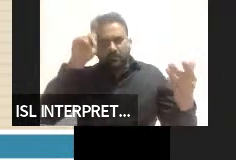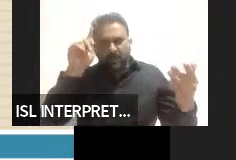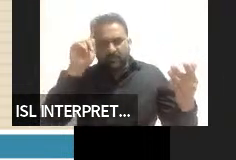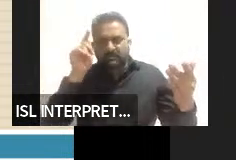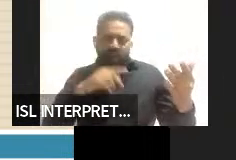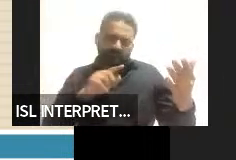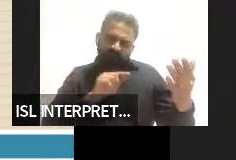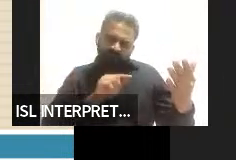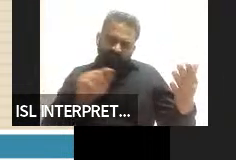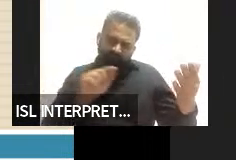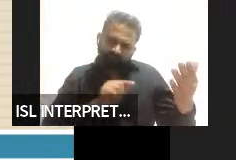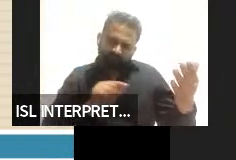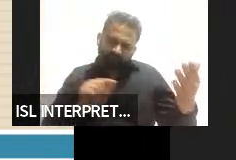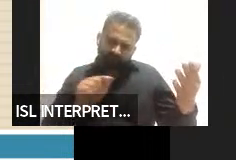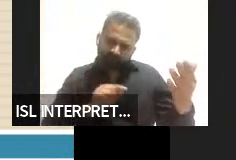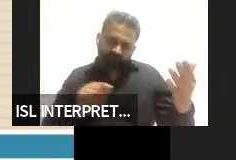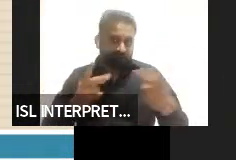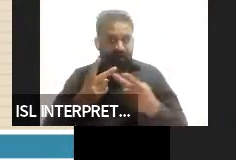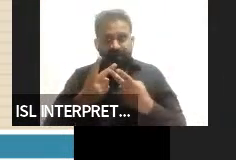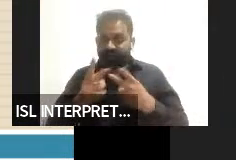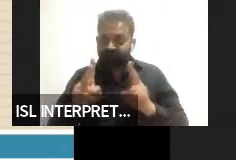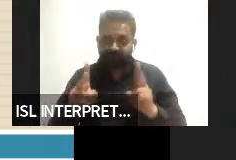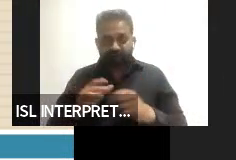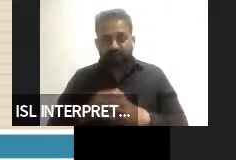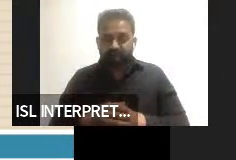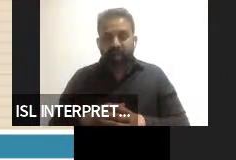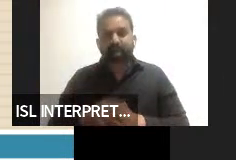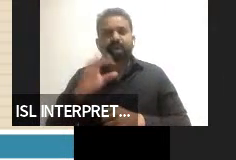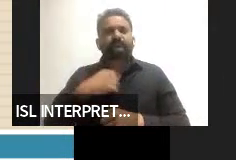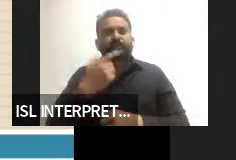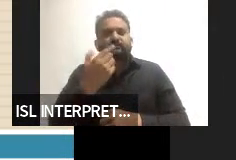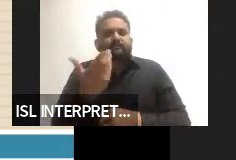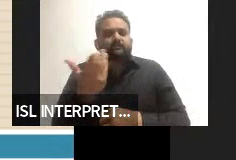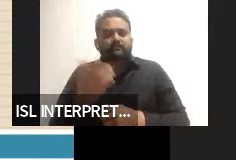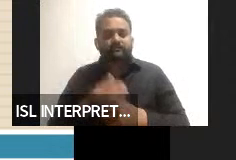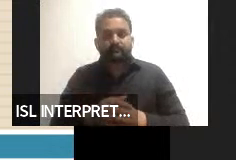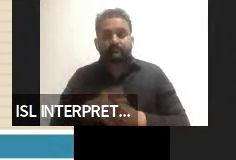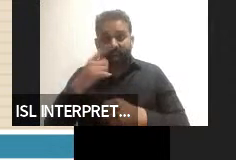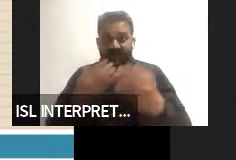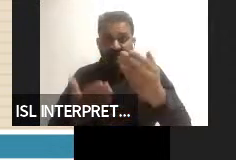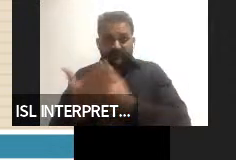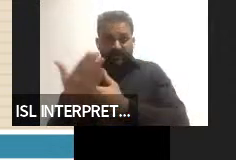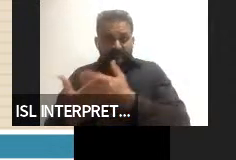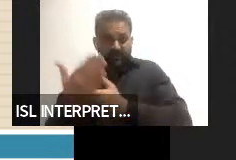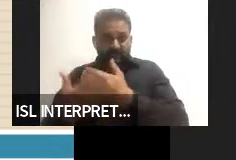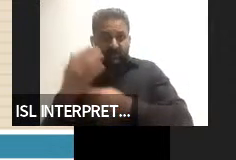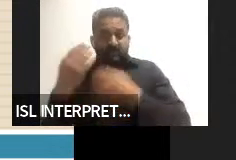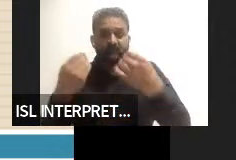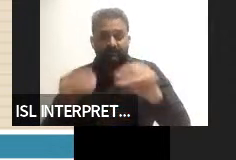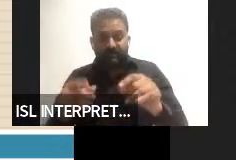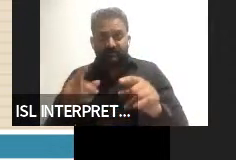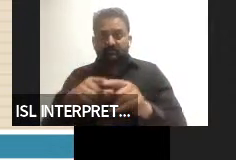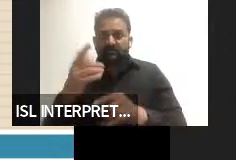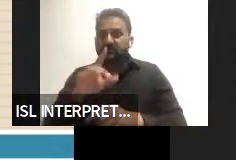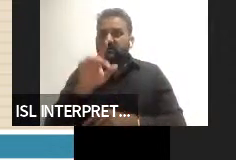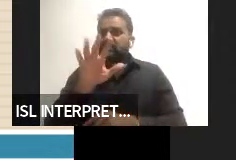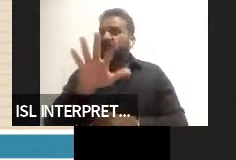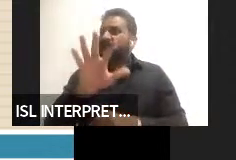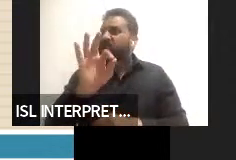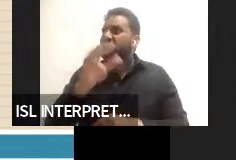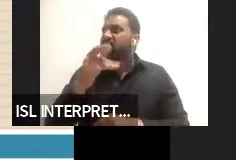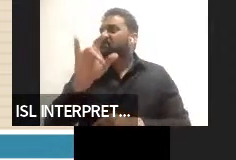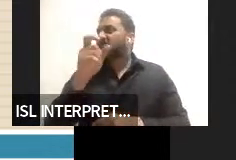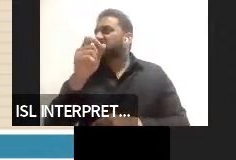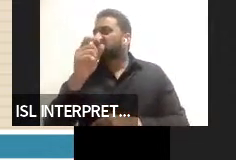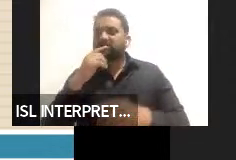hand, it's very different. So what we say is that you print out the copy, which will be around 50-70 pages